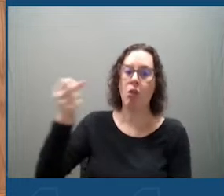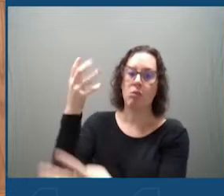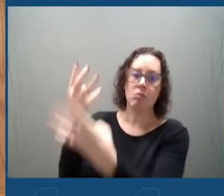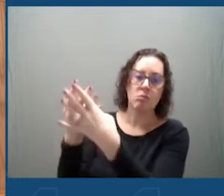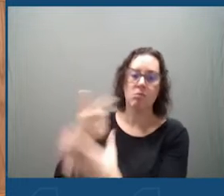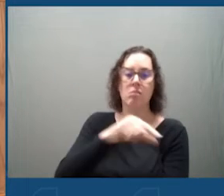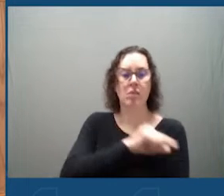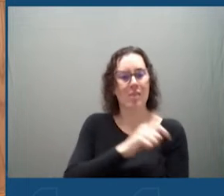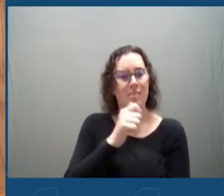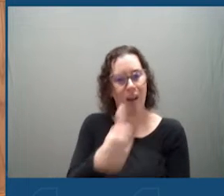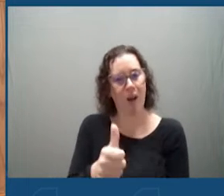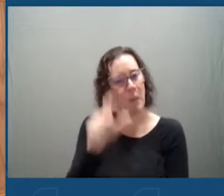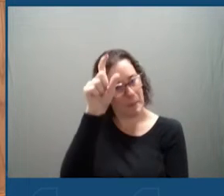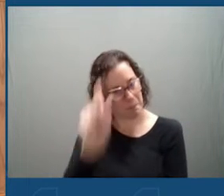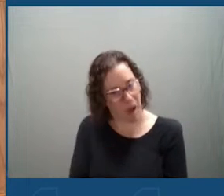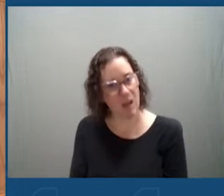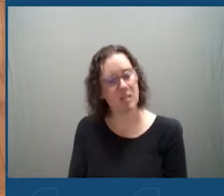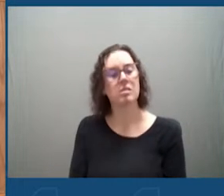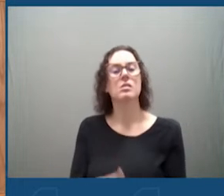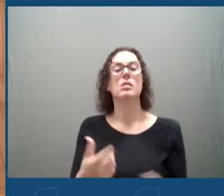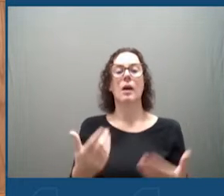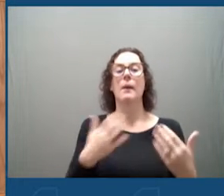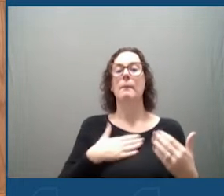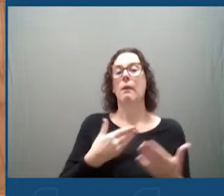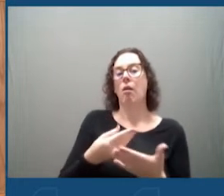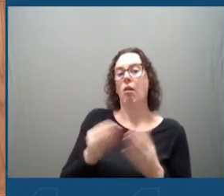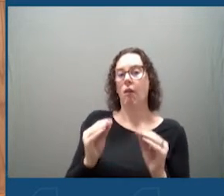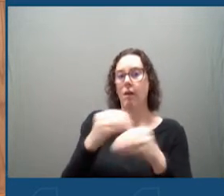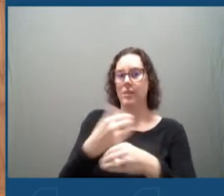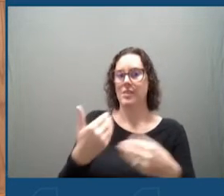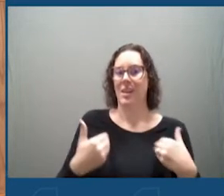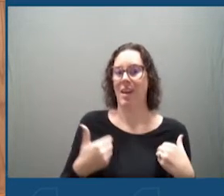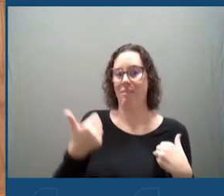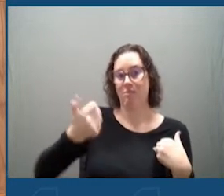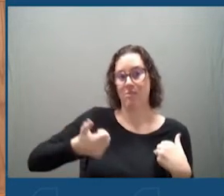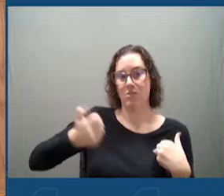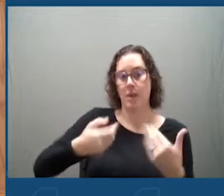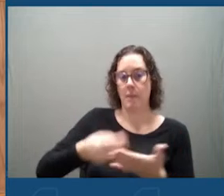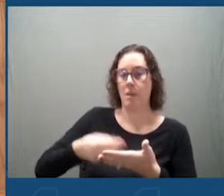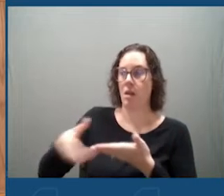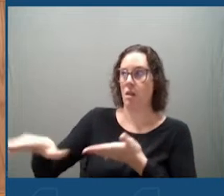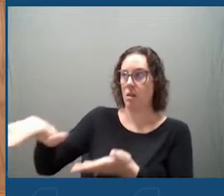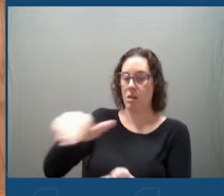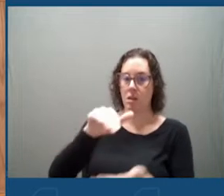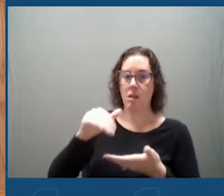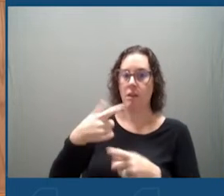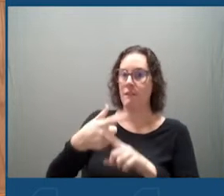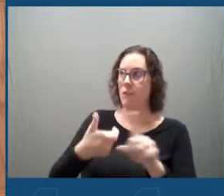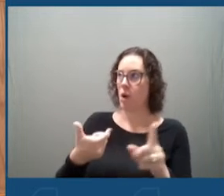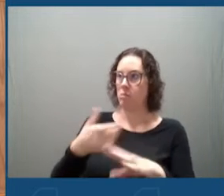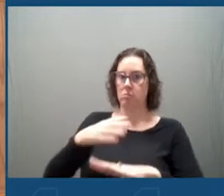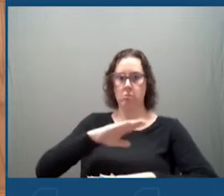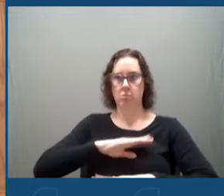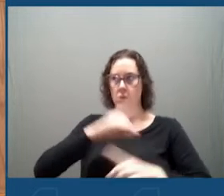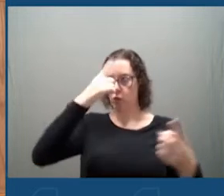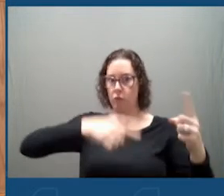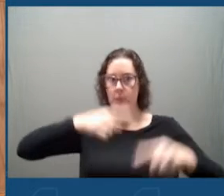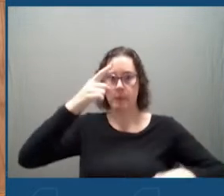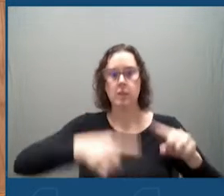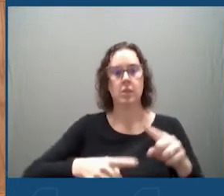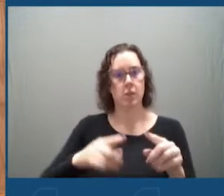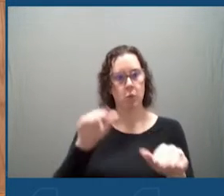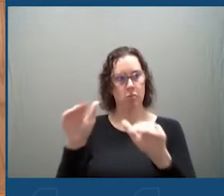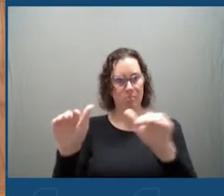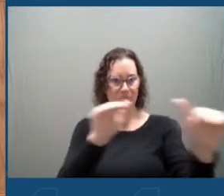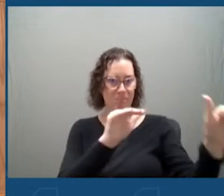And my office has also secured grant funds secured from our settlements to help raise awareness about deed theft. And